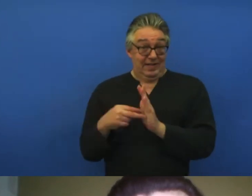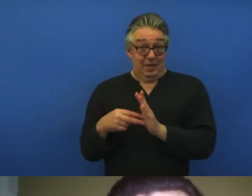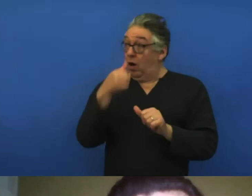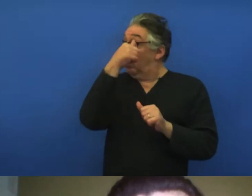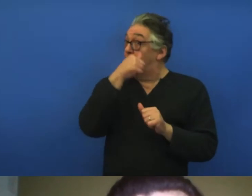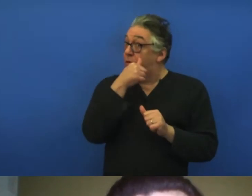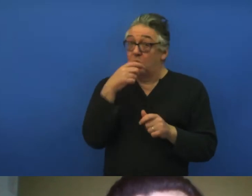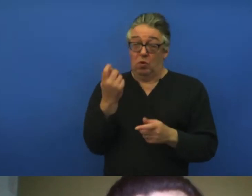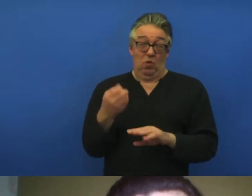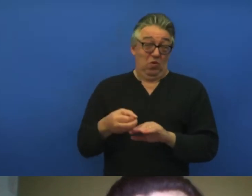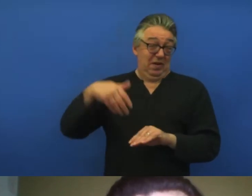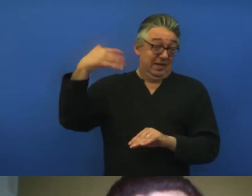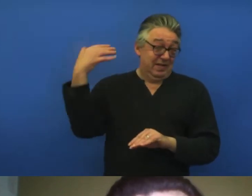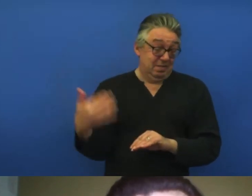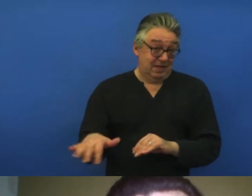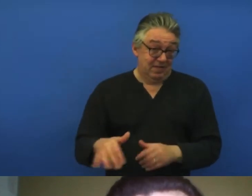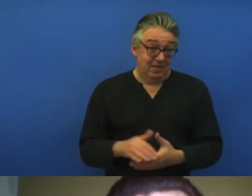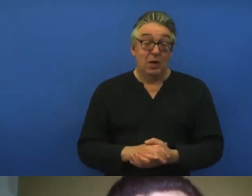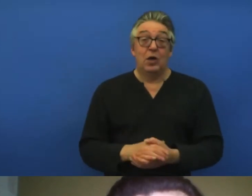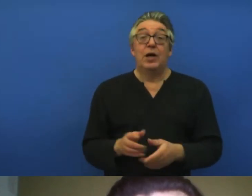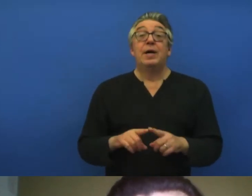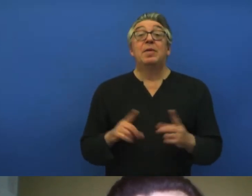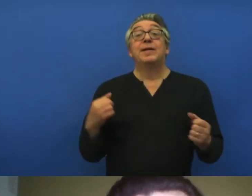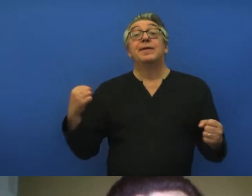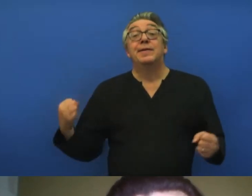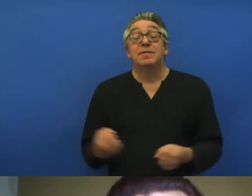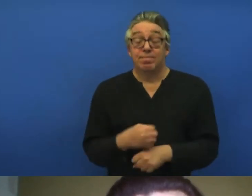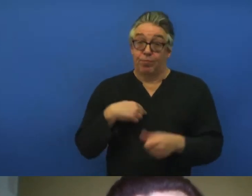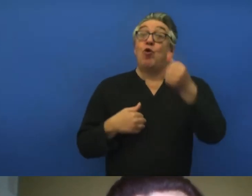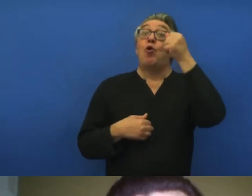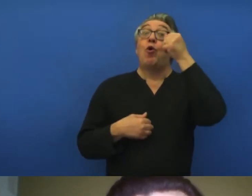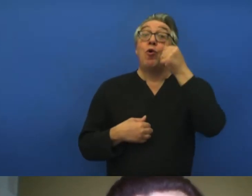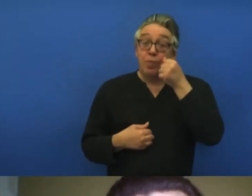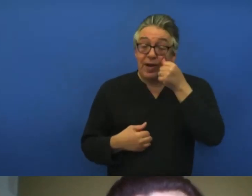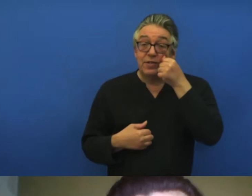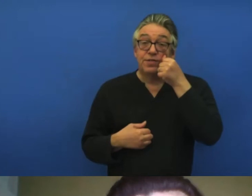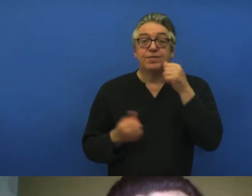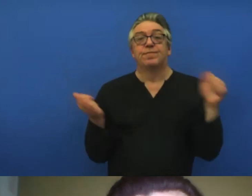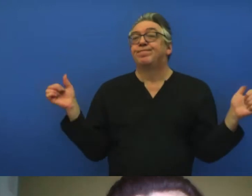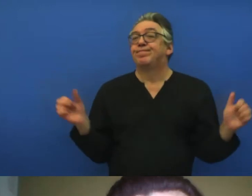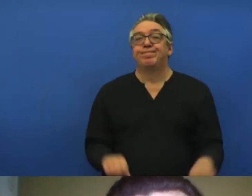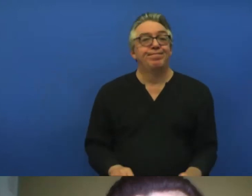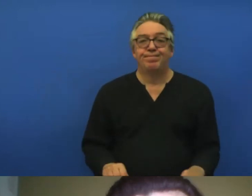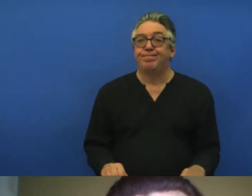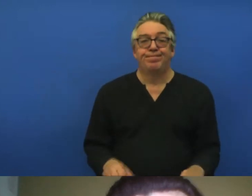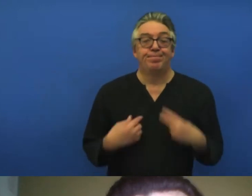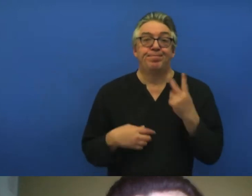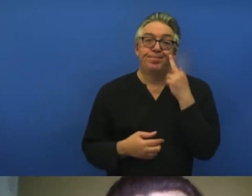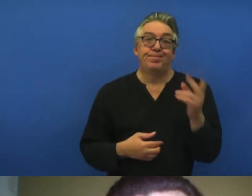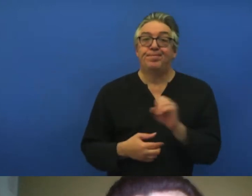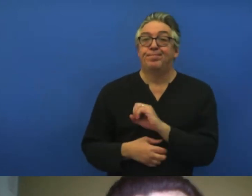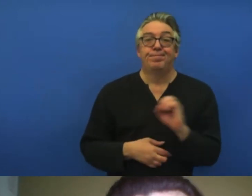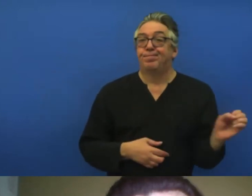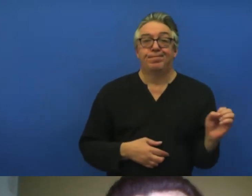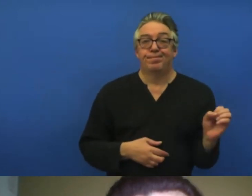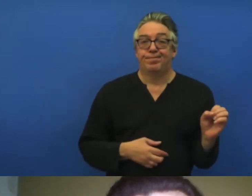Unfortunately, right after the surgery, I found that it was a failure, and I really did not gain anything from